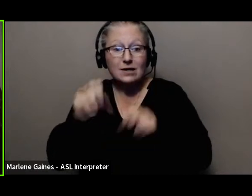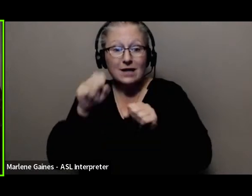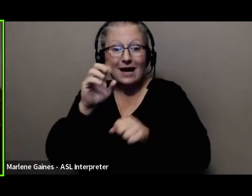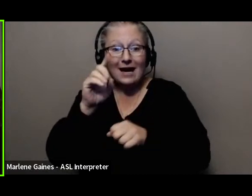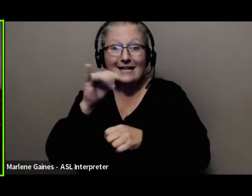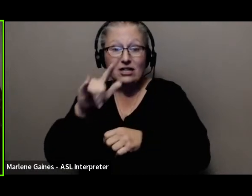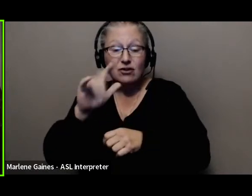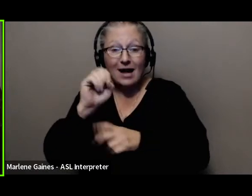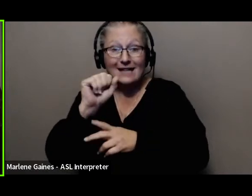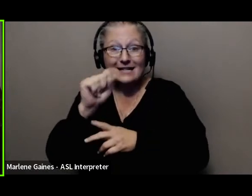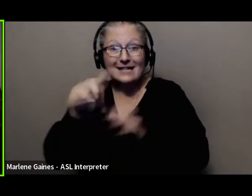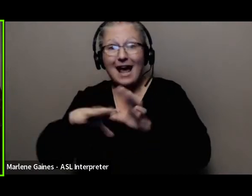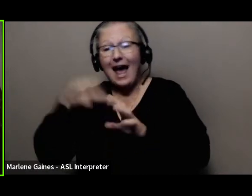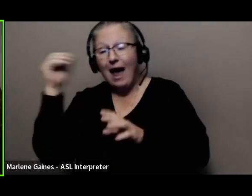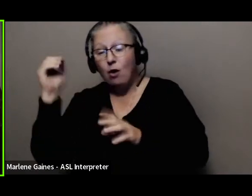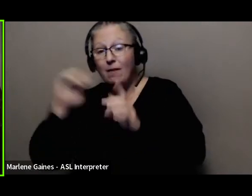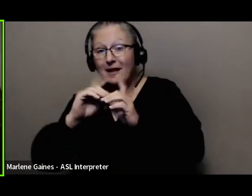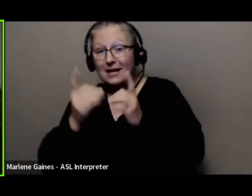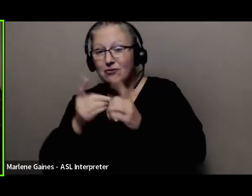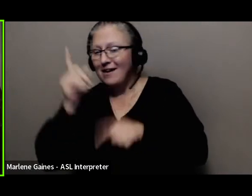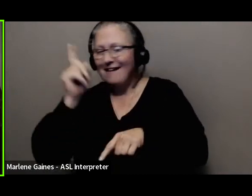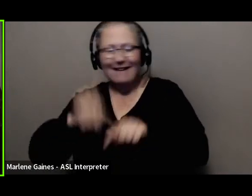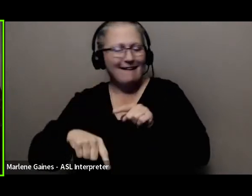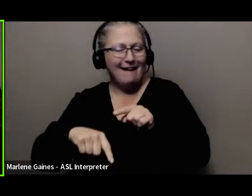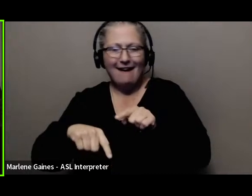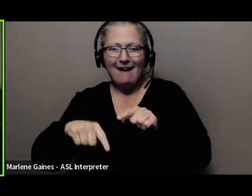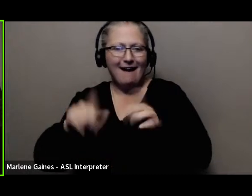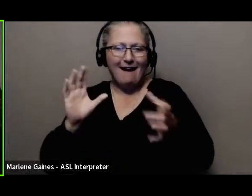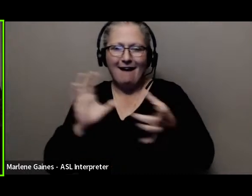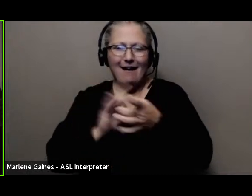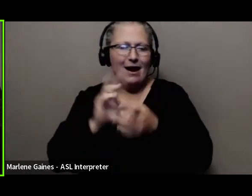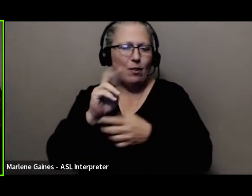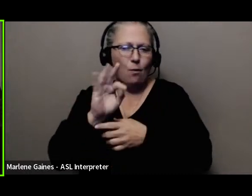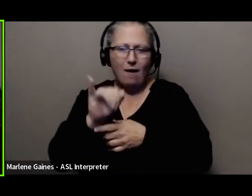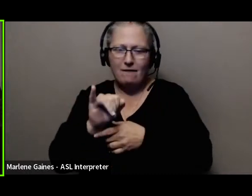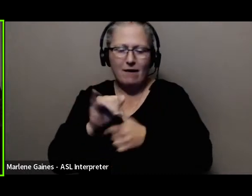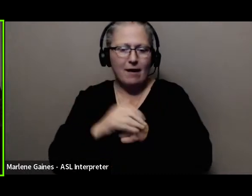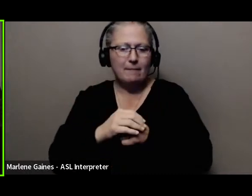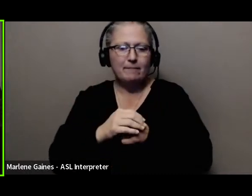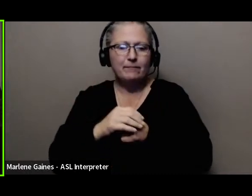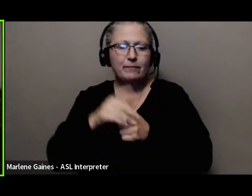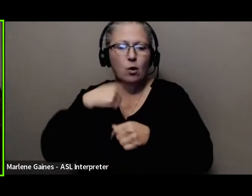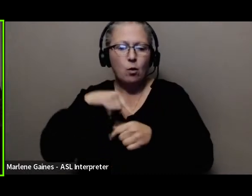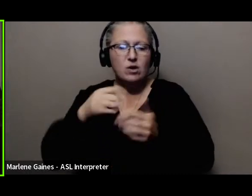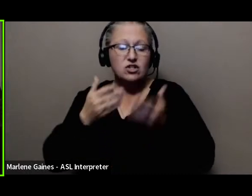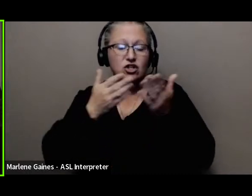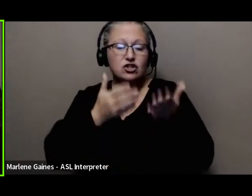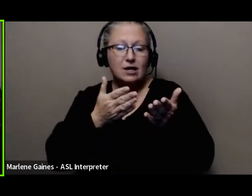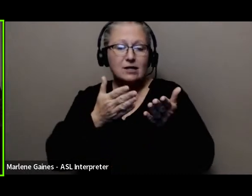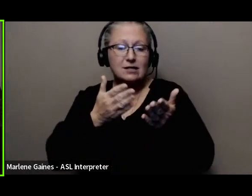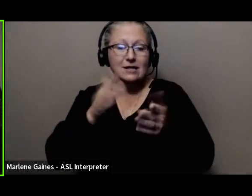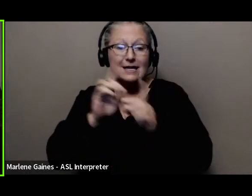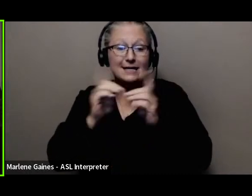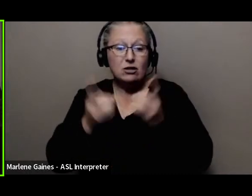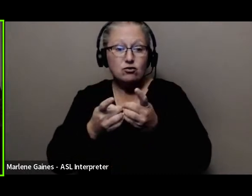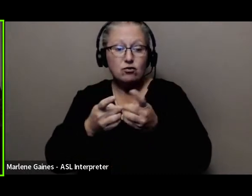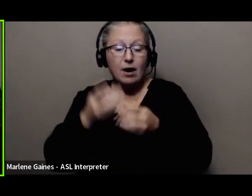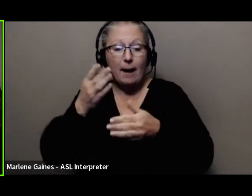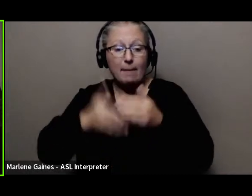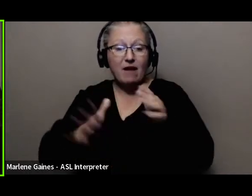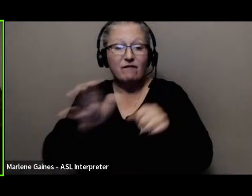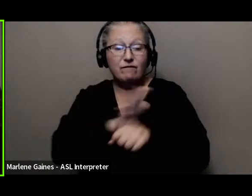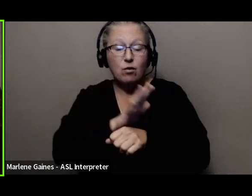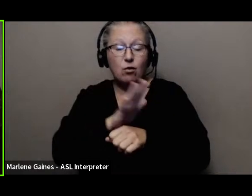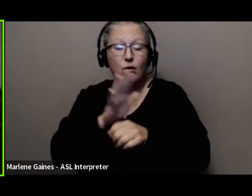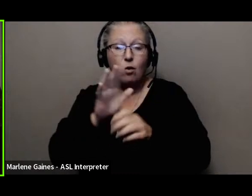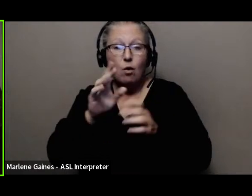SAT outside of this district won't be able to connect to the Wi-Fi. And we suggest that the district complete a full audit